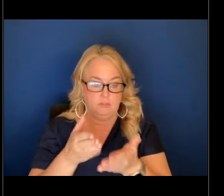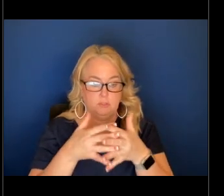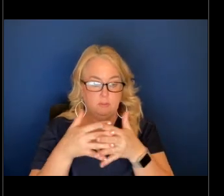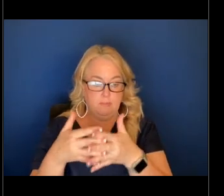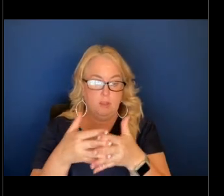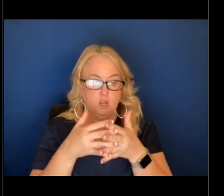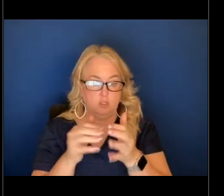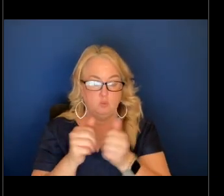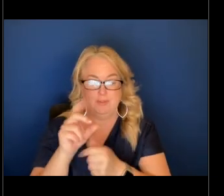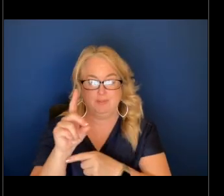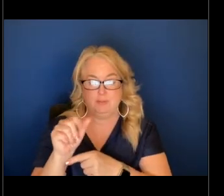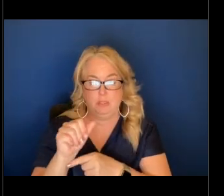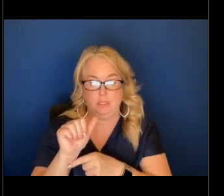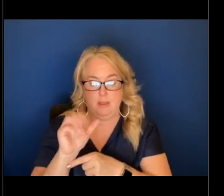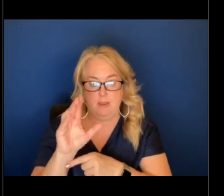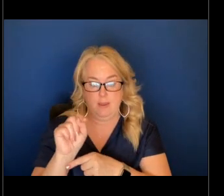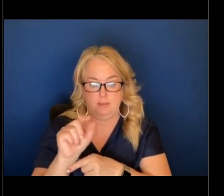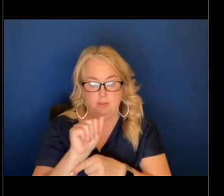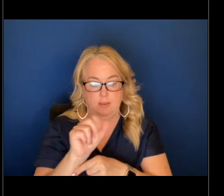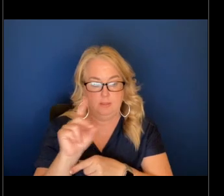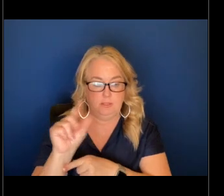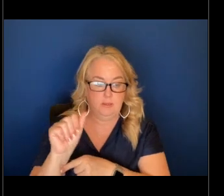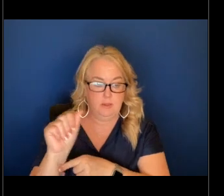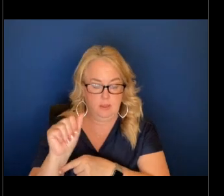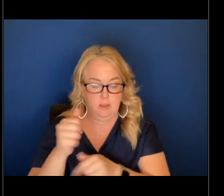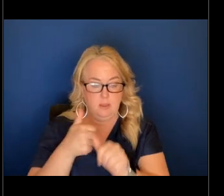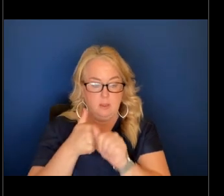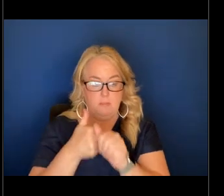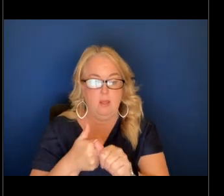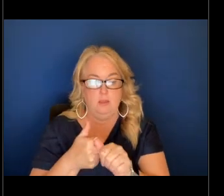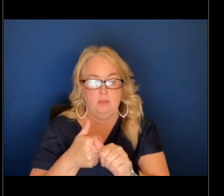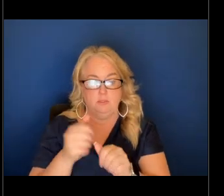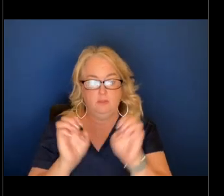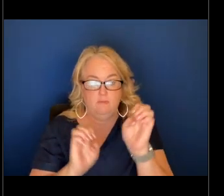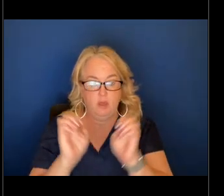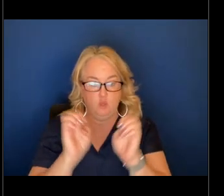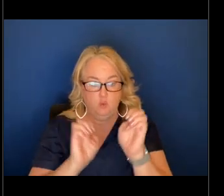Disability Act, or ADA, compliance evaluations,